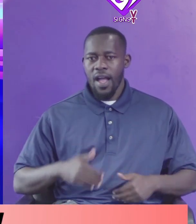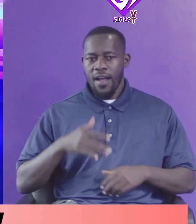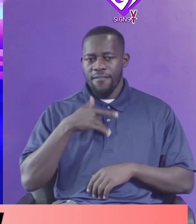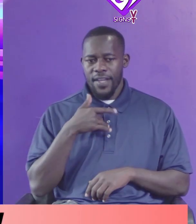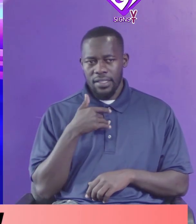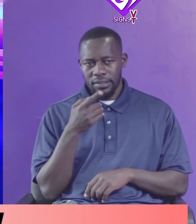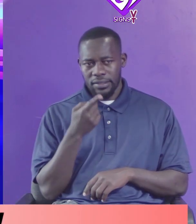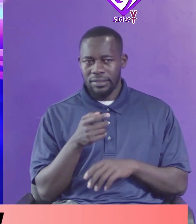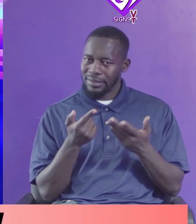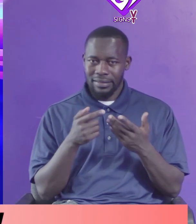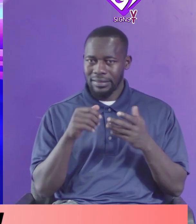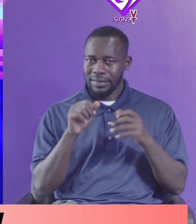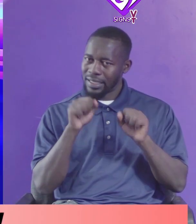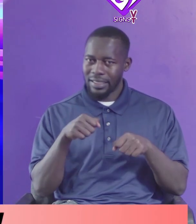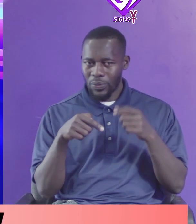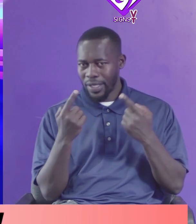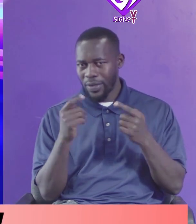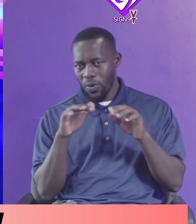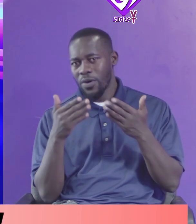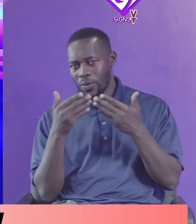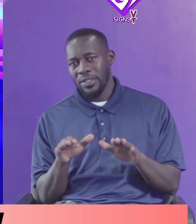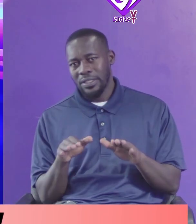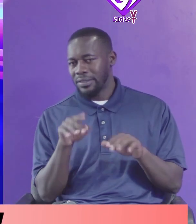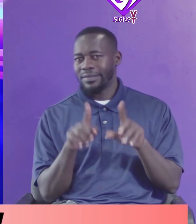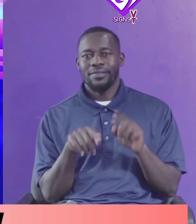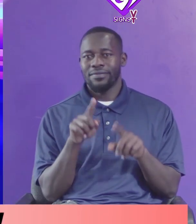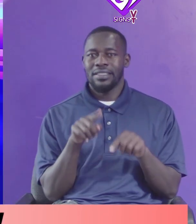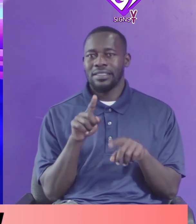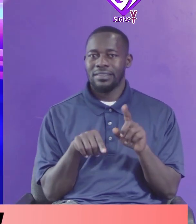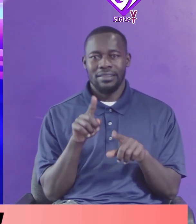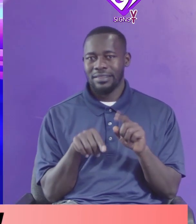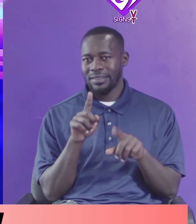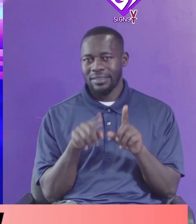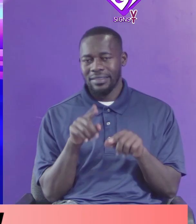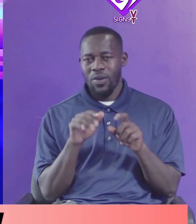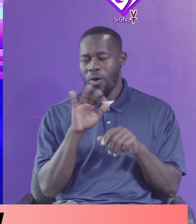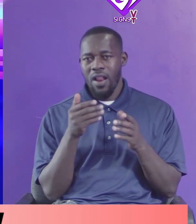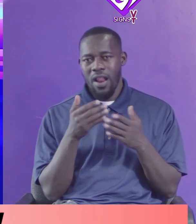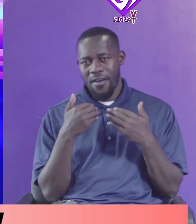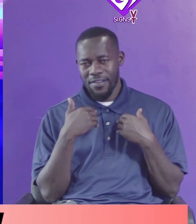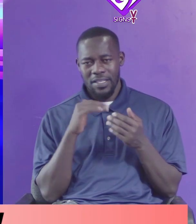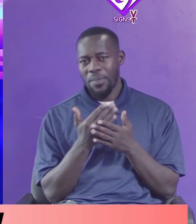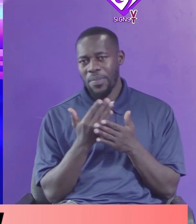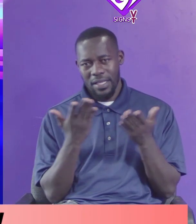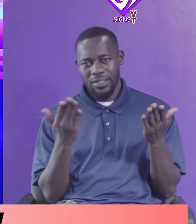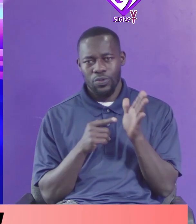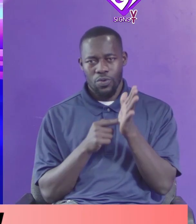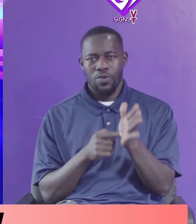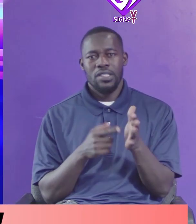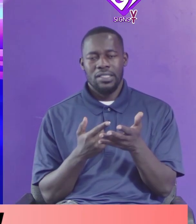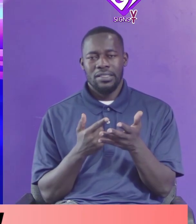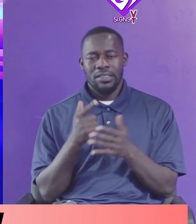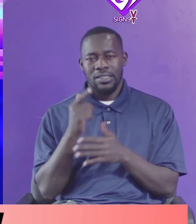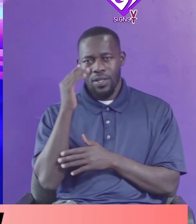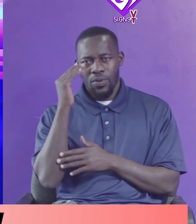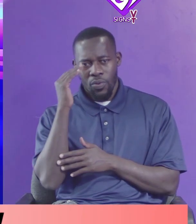either way. Either way. I agree. Because they both have something to prove. Yes. Newcastle coming from a game